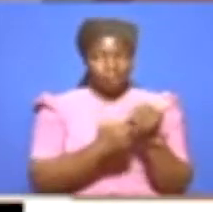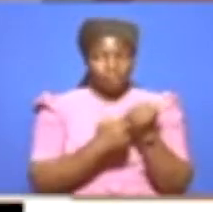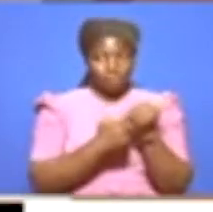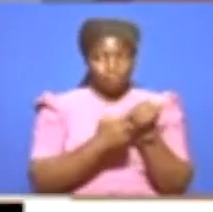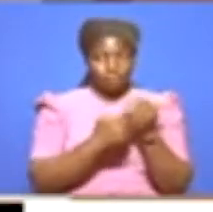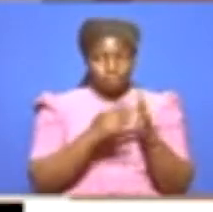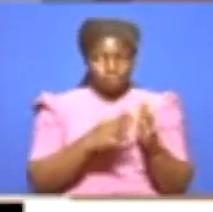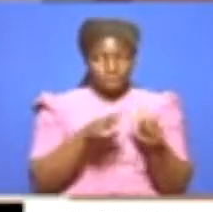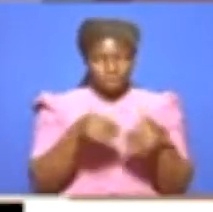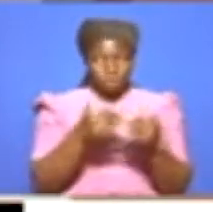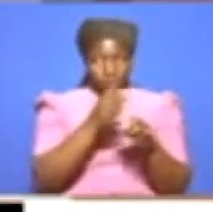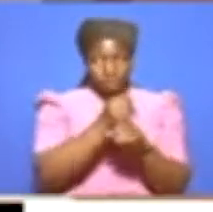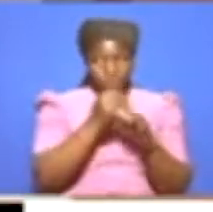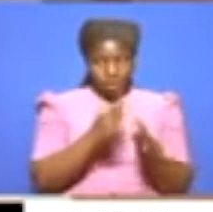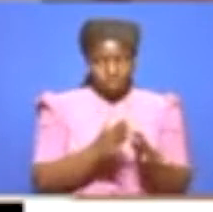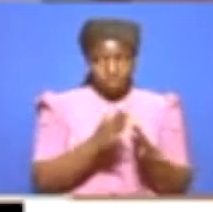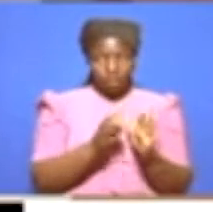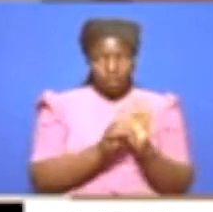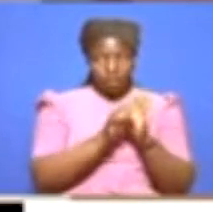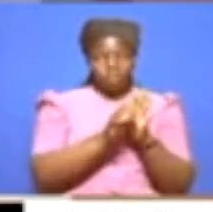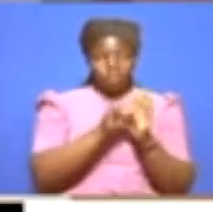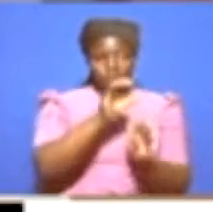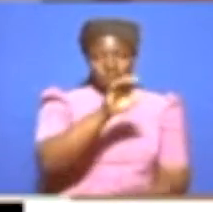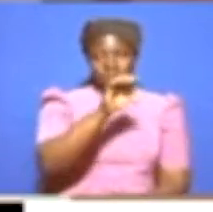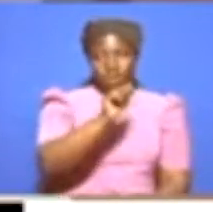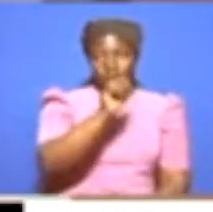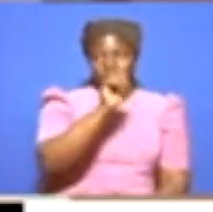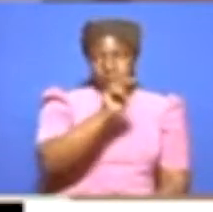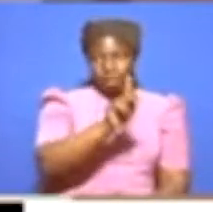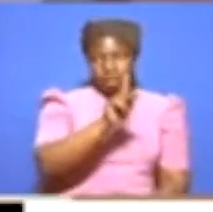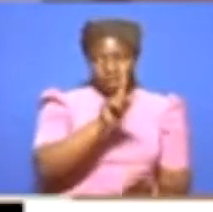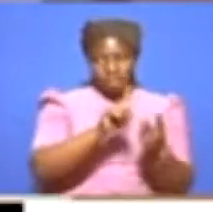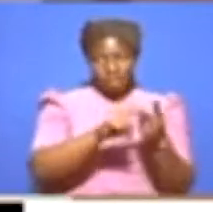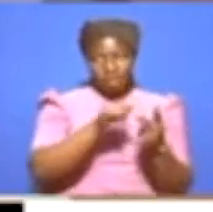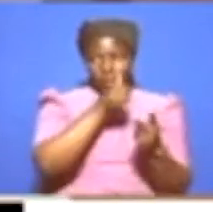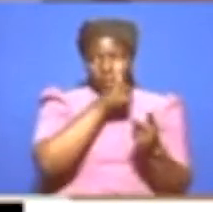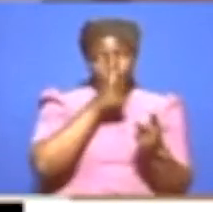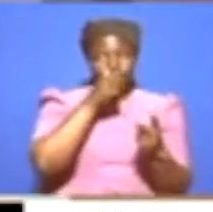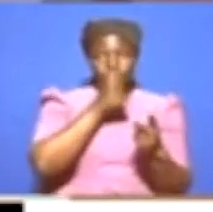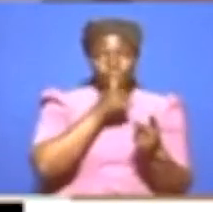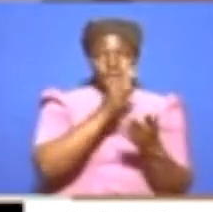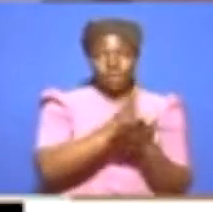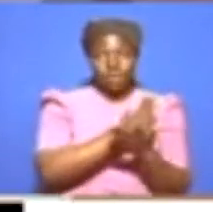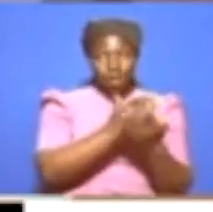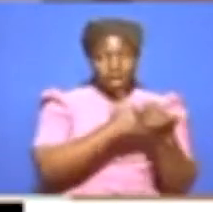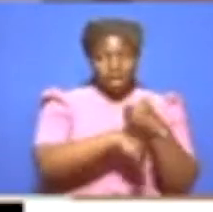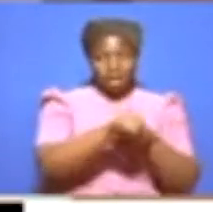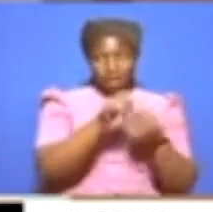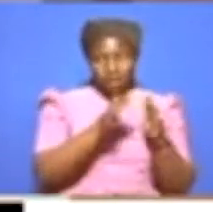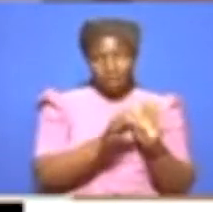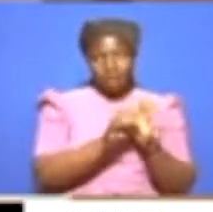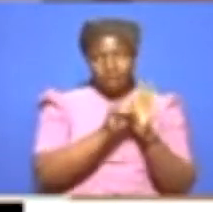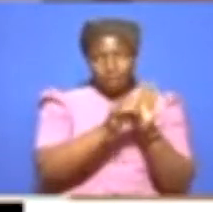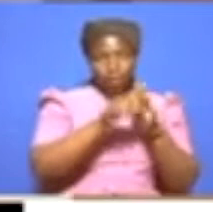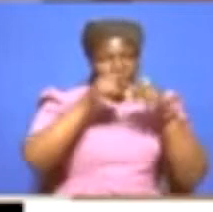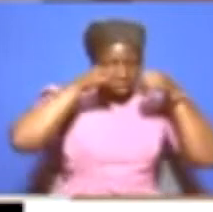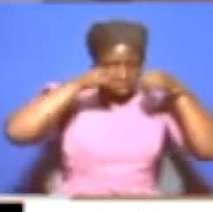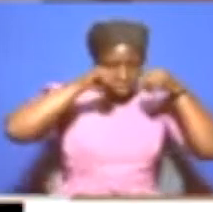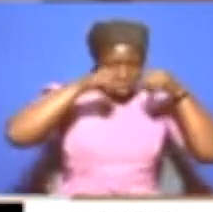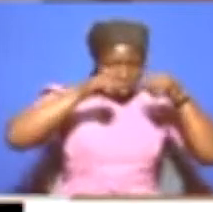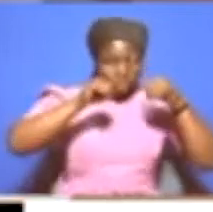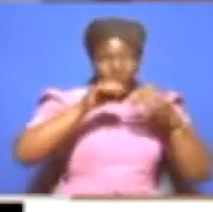stakeholders such as the Communications Authority of Kenya and the private sector players such as Google and Code